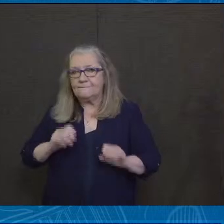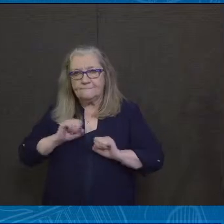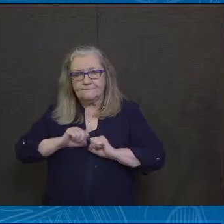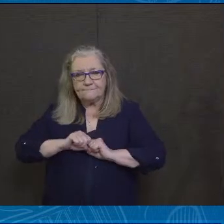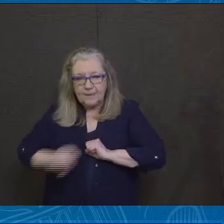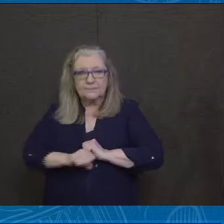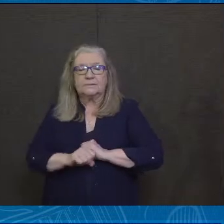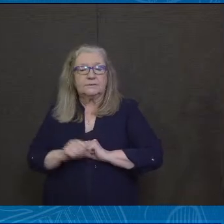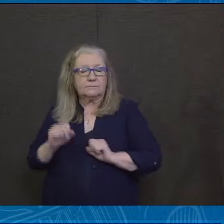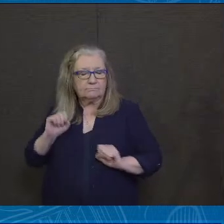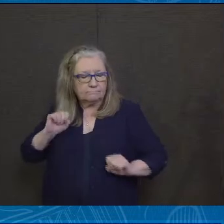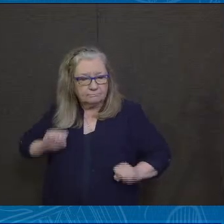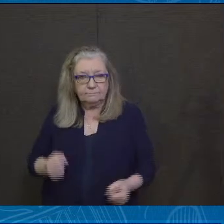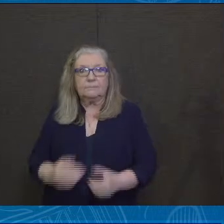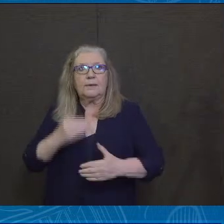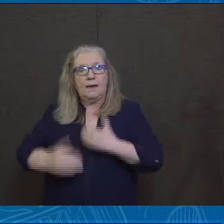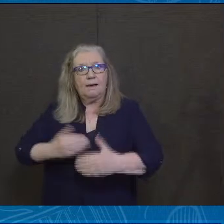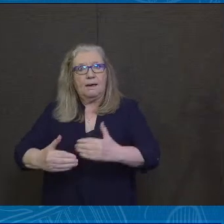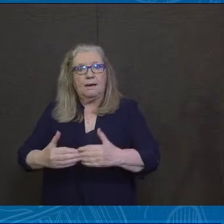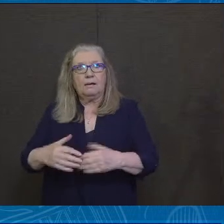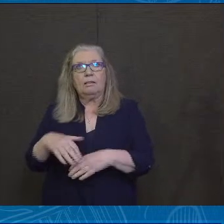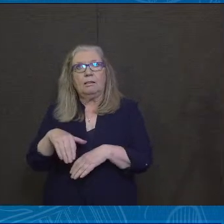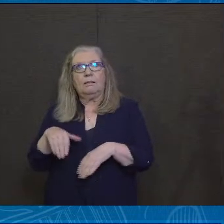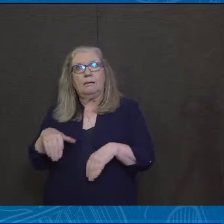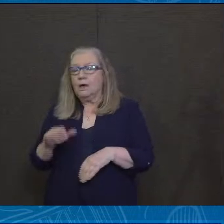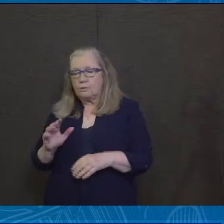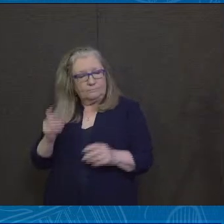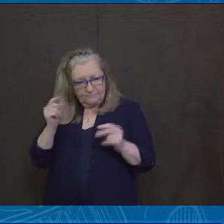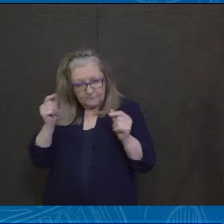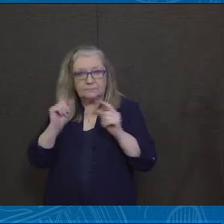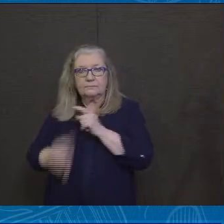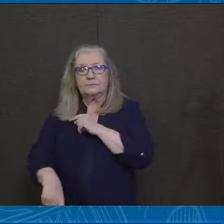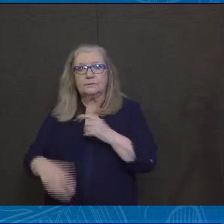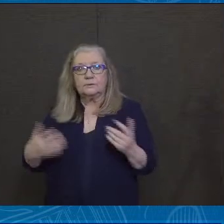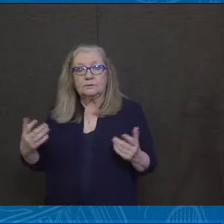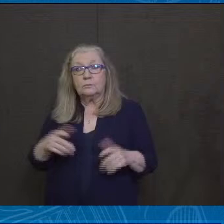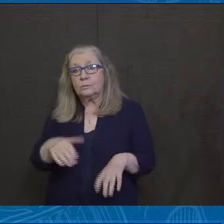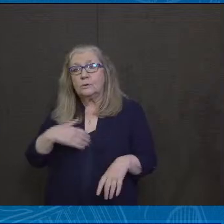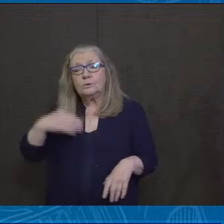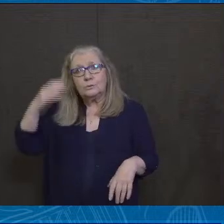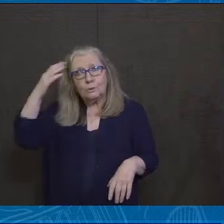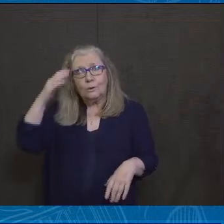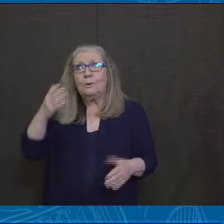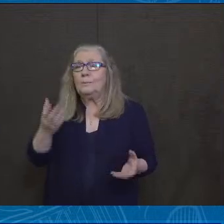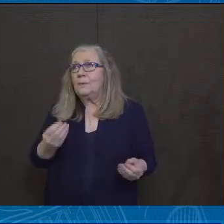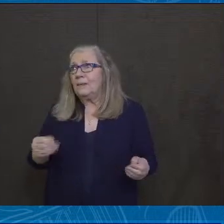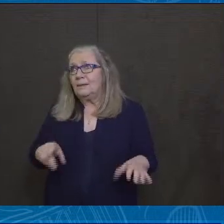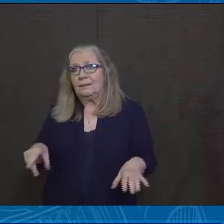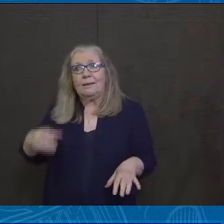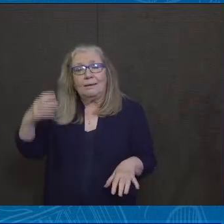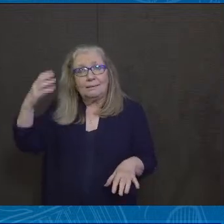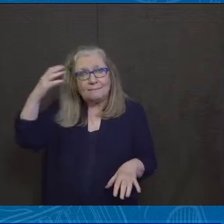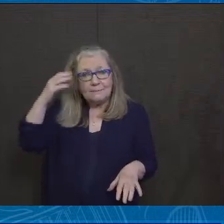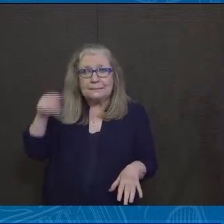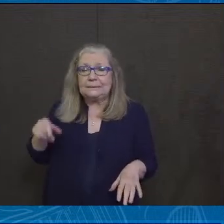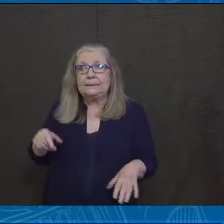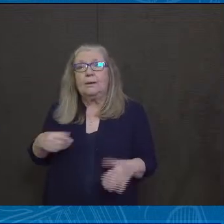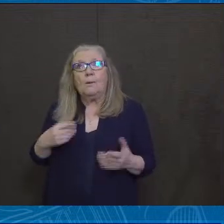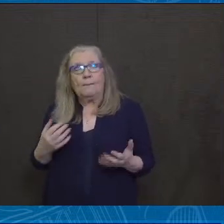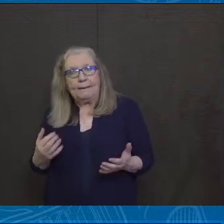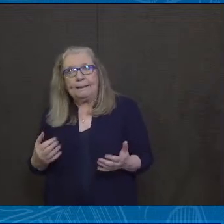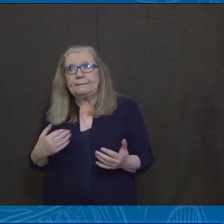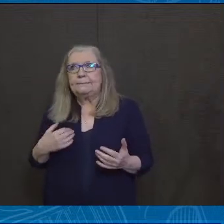authority, but as we all know, as being a government, quick action require cost and